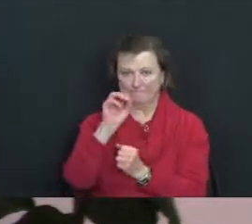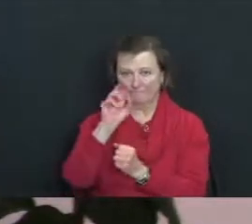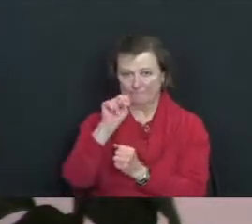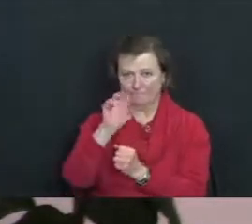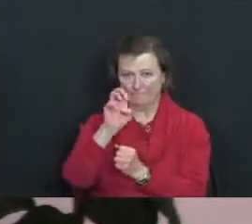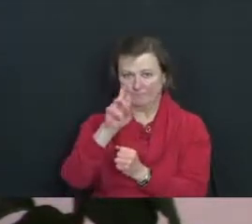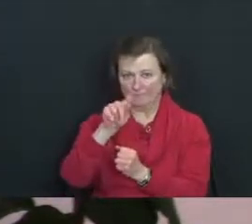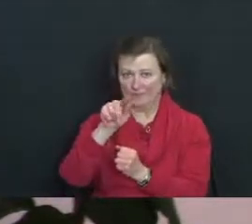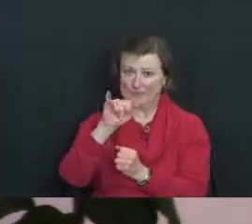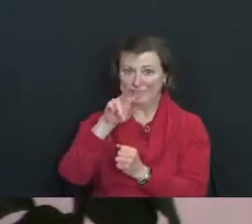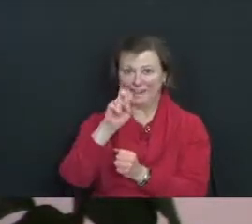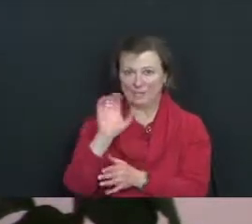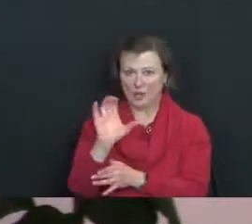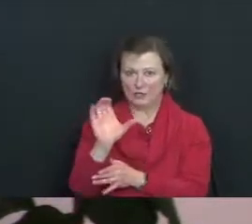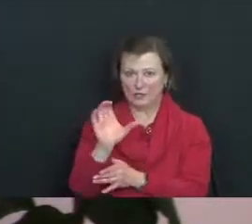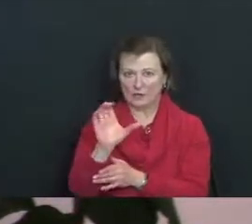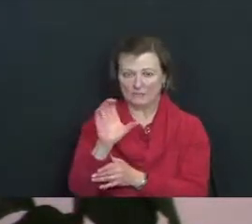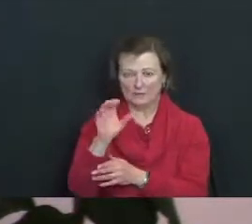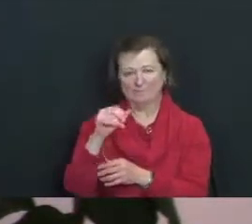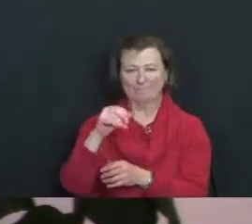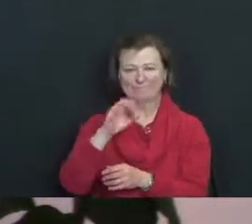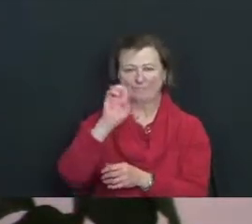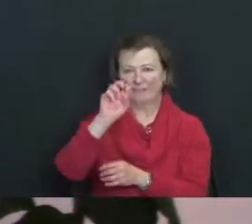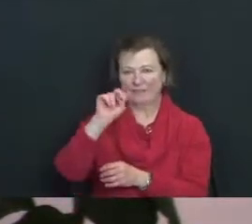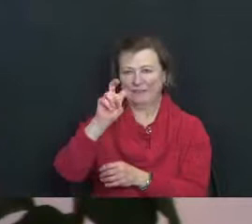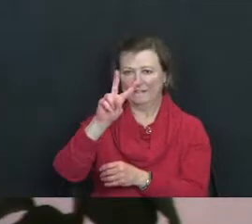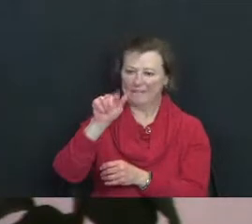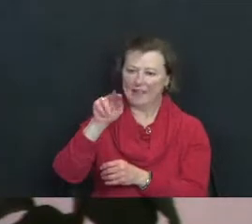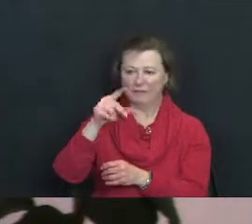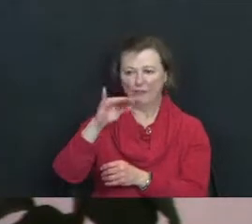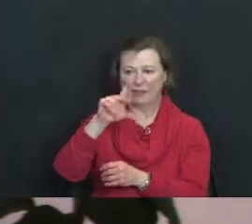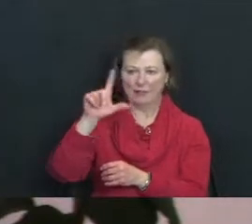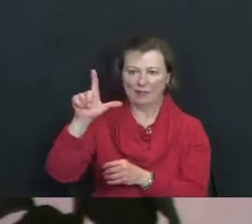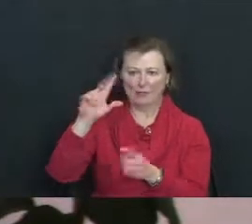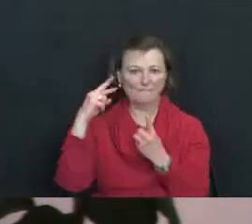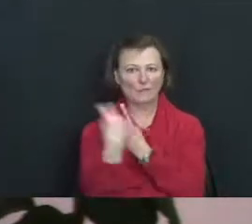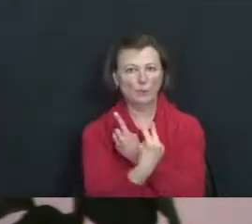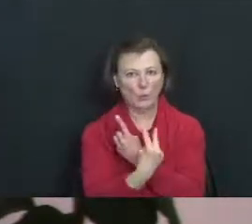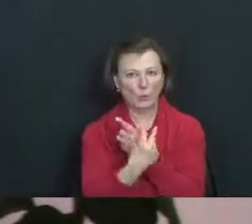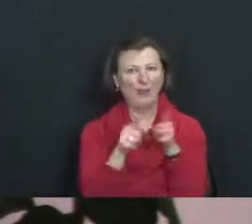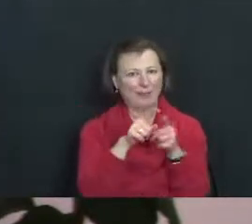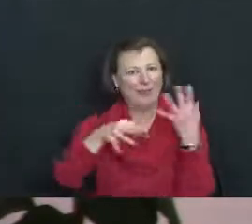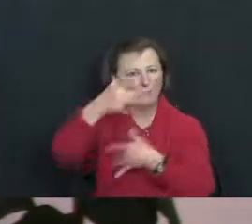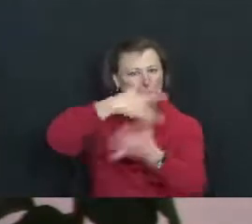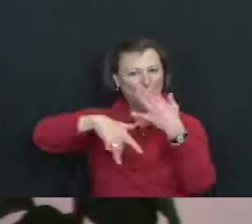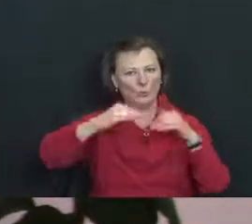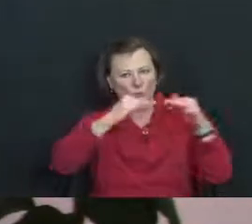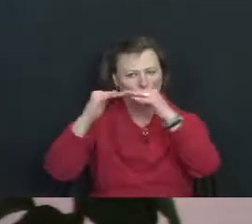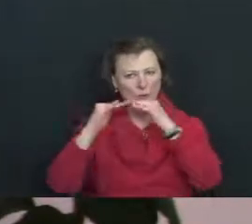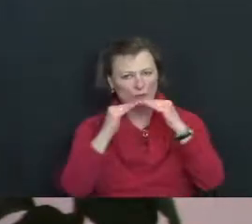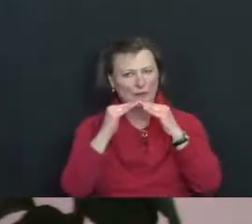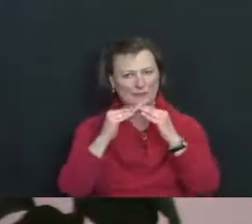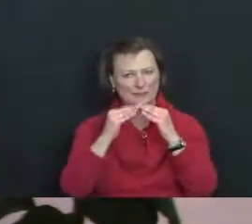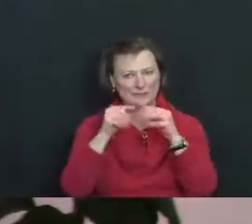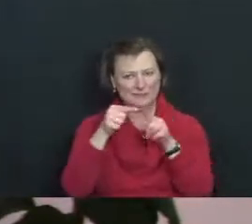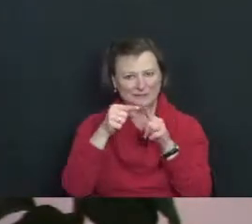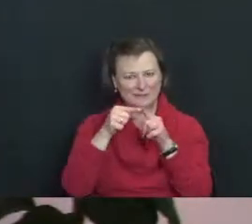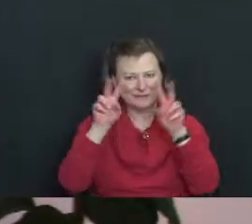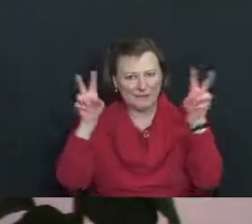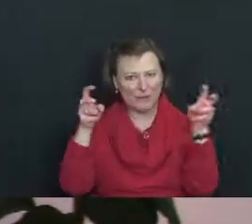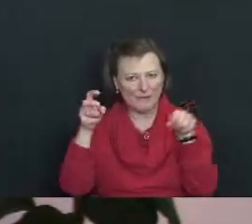evangelical worldview, especially on certain social justice matters. In effect, I knew